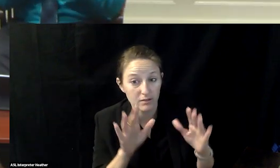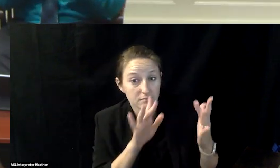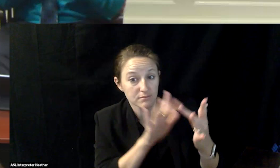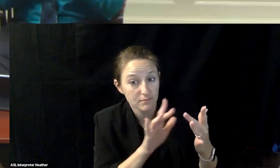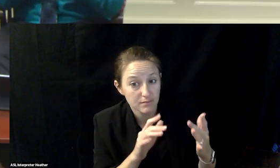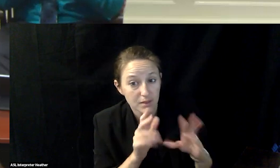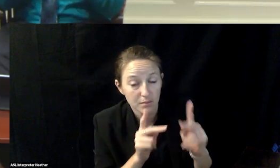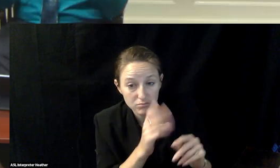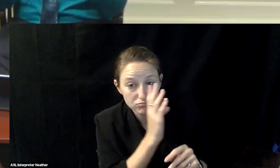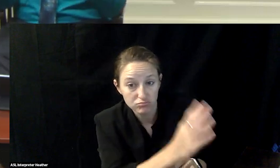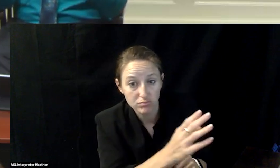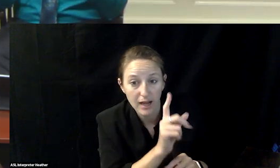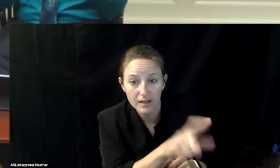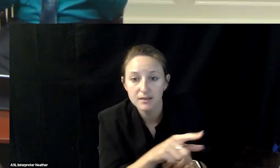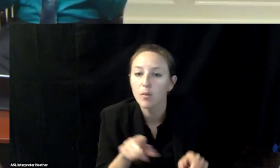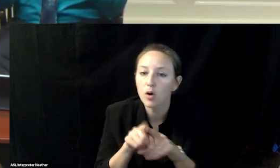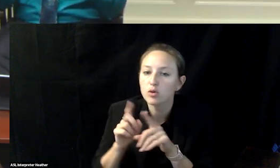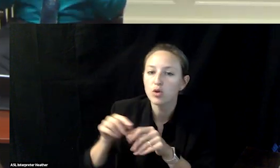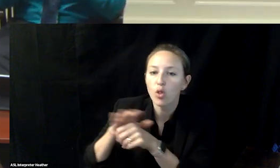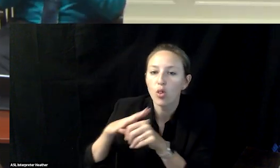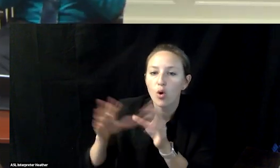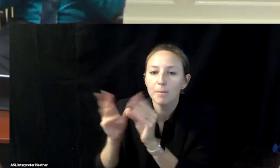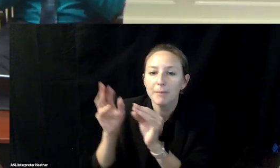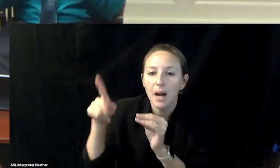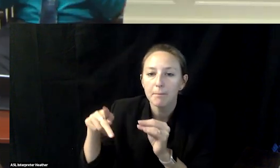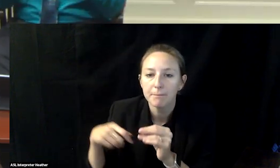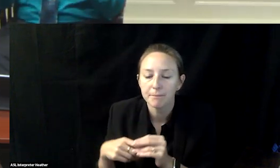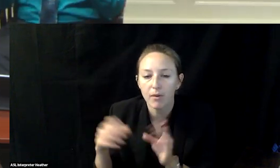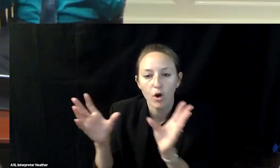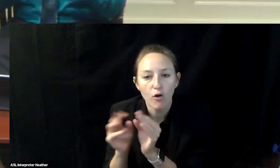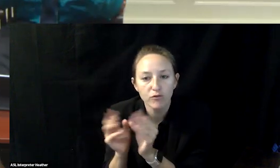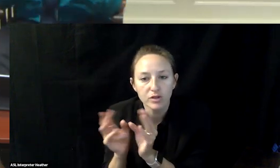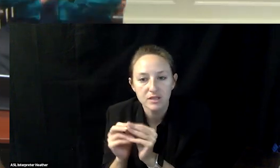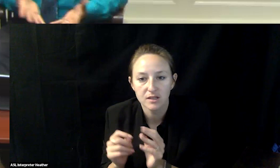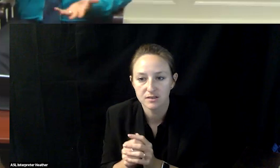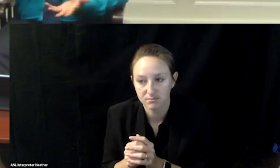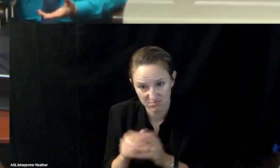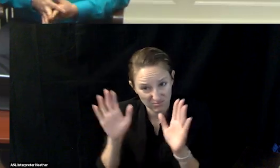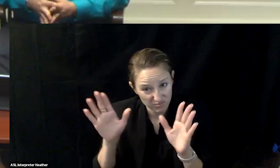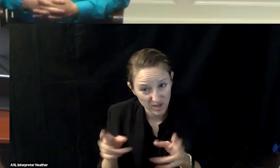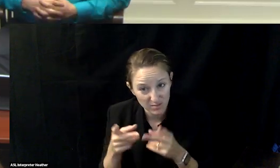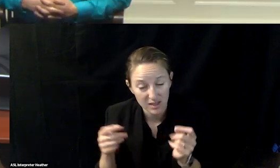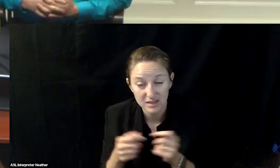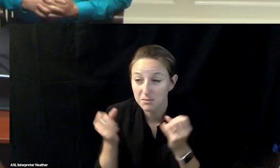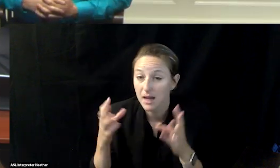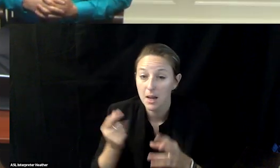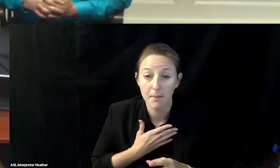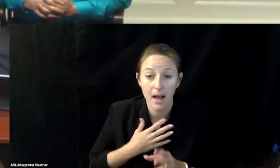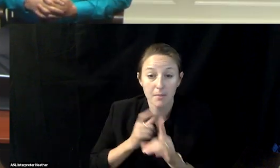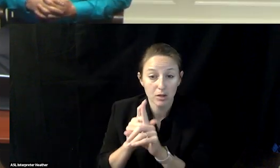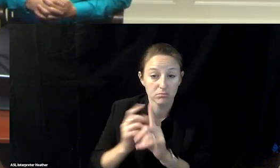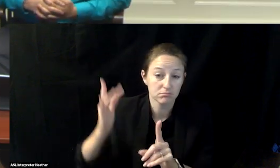earlier, local meetups or conferences are great places to meet mentors. Many mentors that I've had over the years, I've